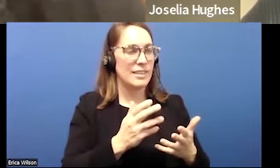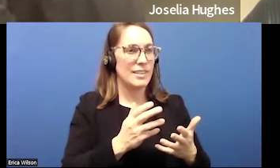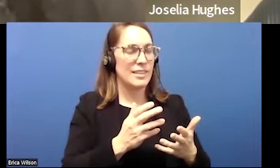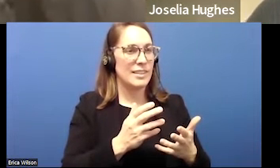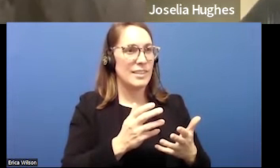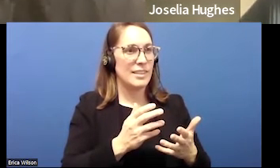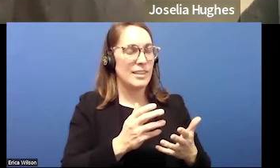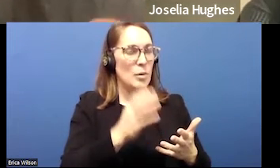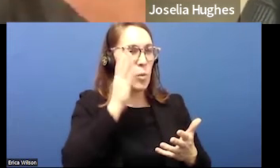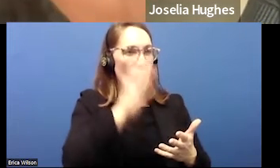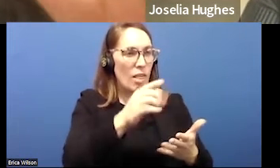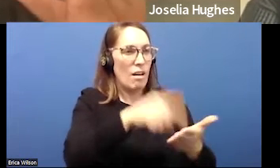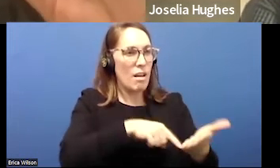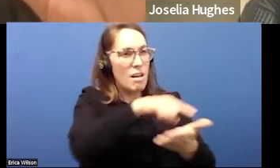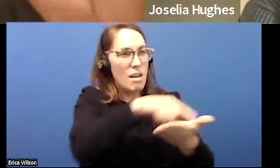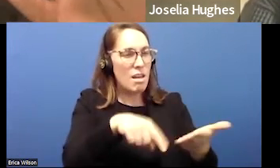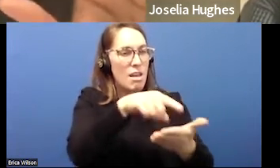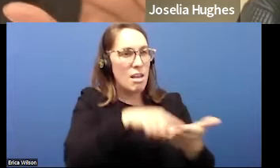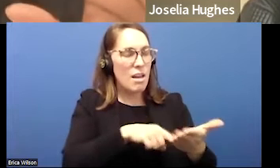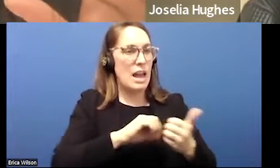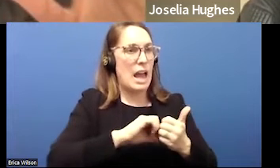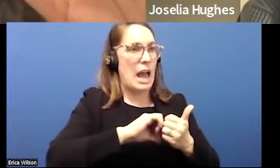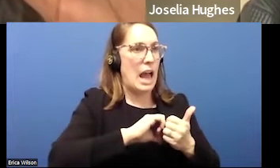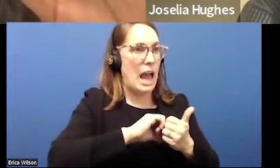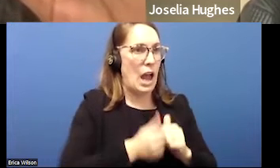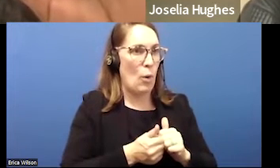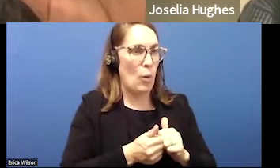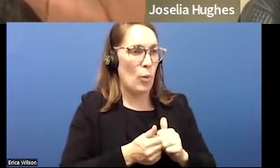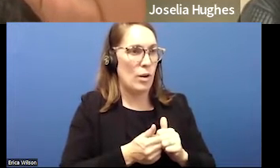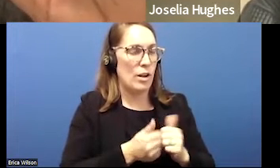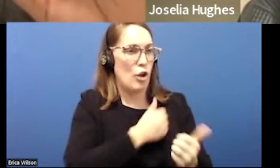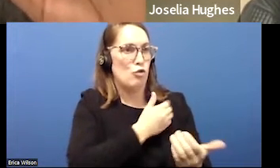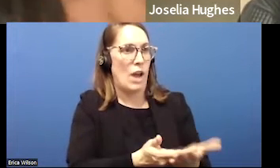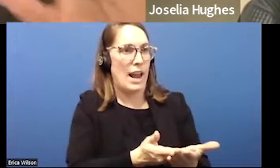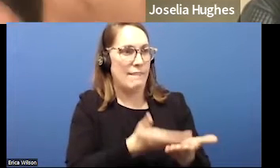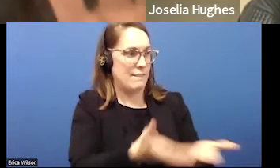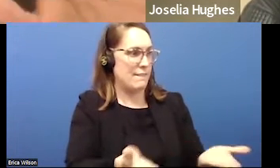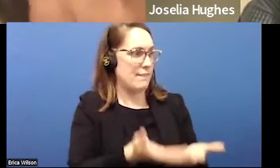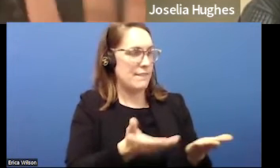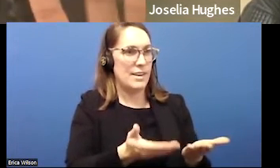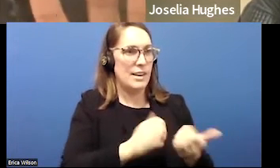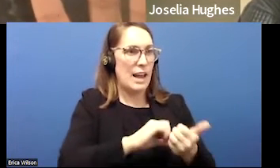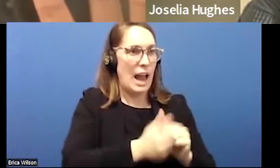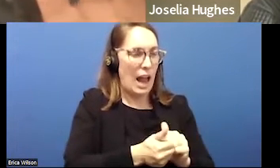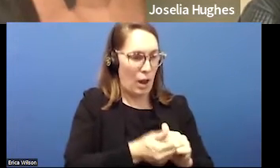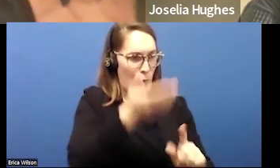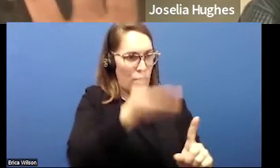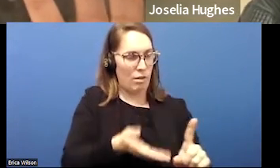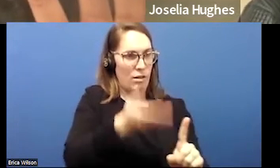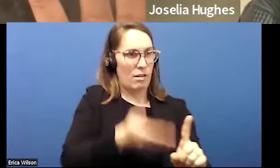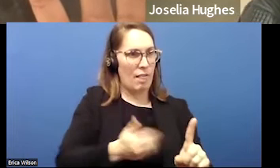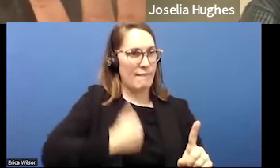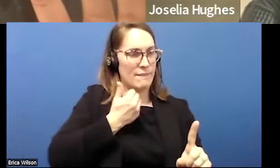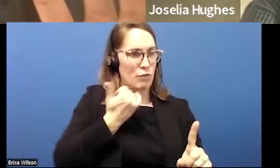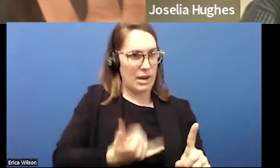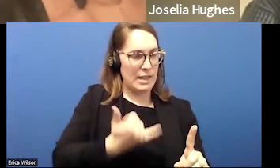be, Yes. how we got to where we be right now.